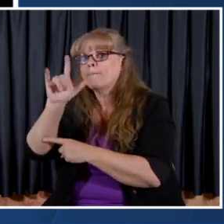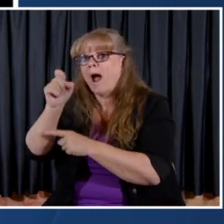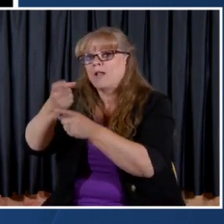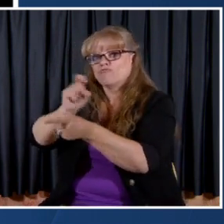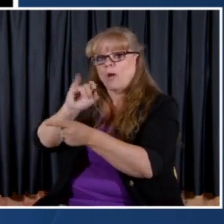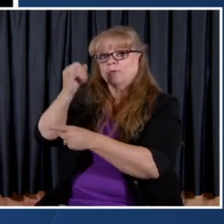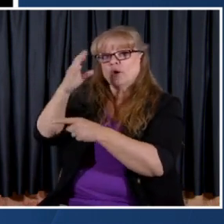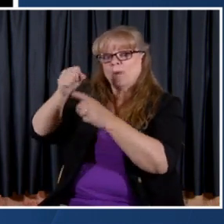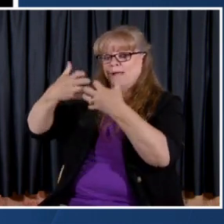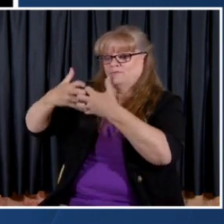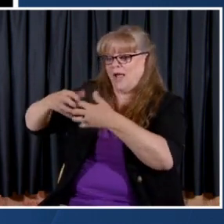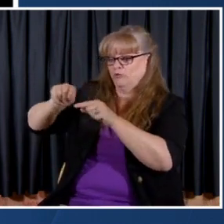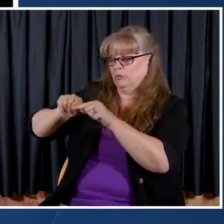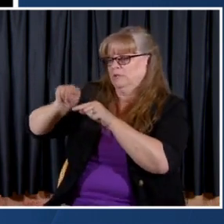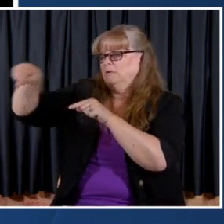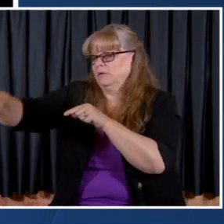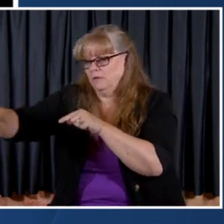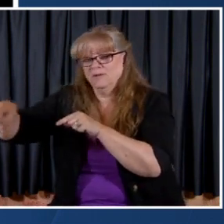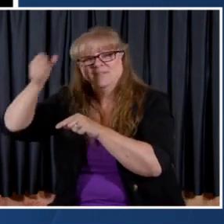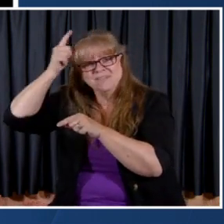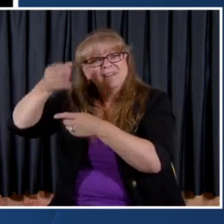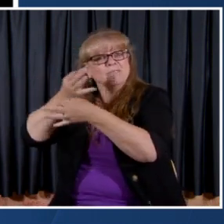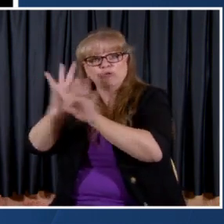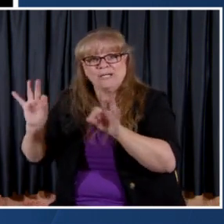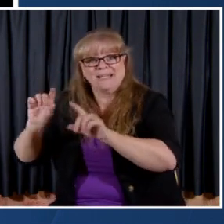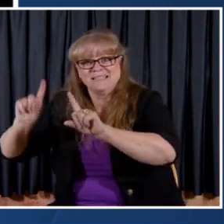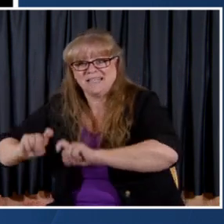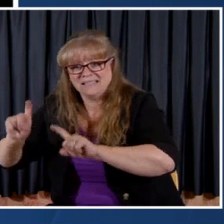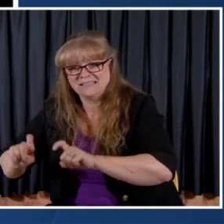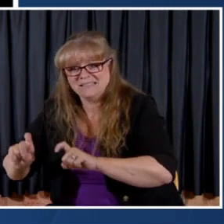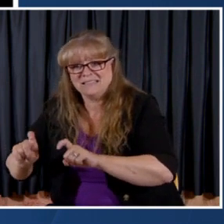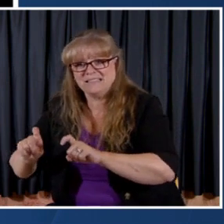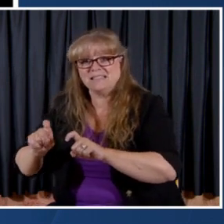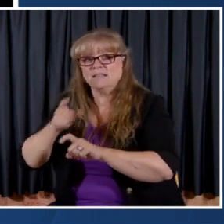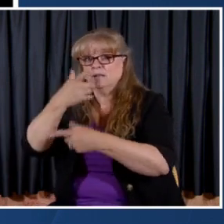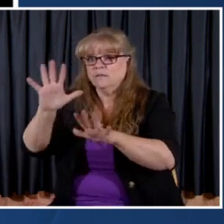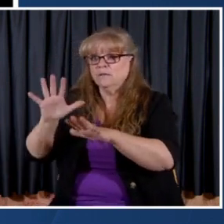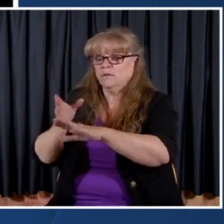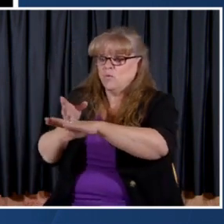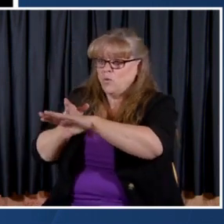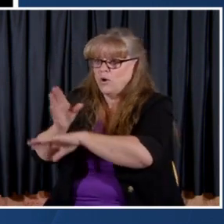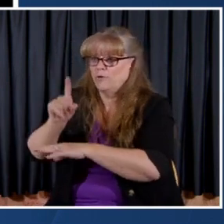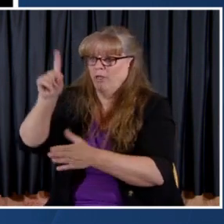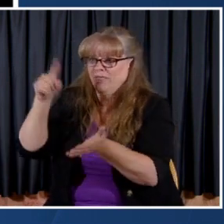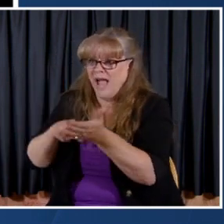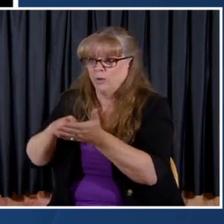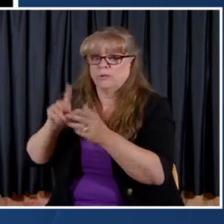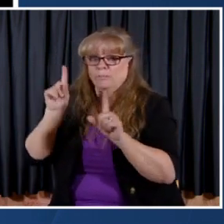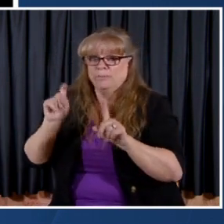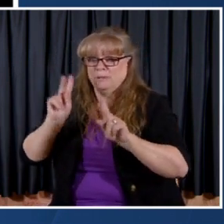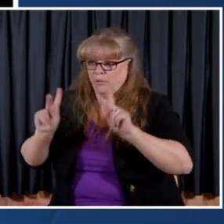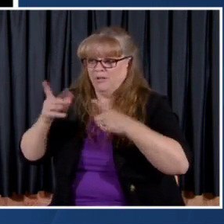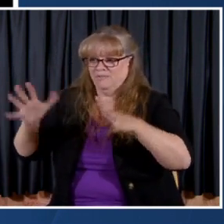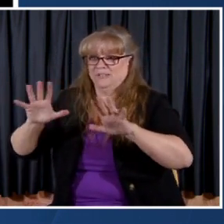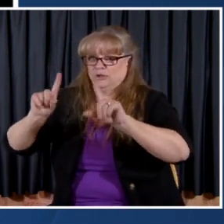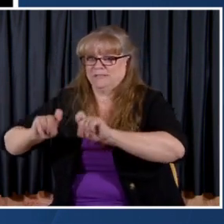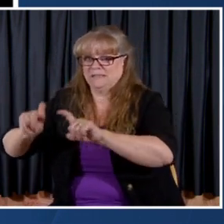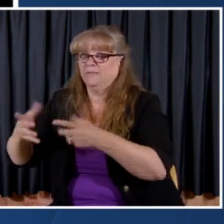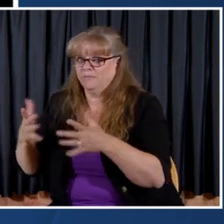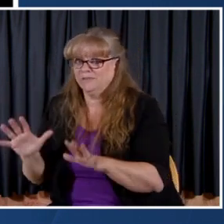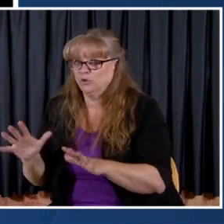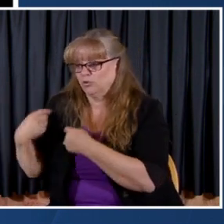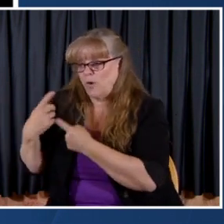people participated. It was over several days, and we worked with county health to be able to supply those tests ourselves.